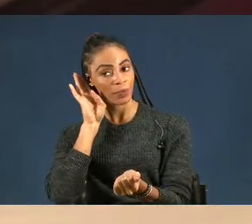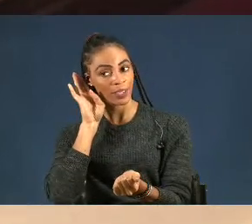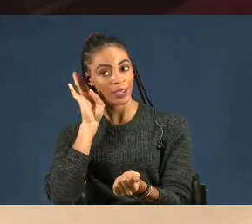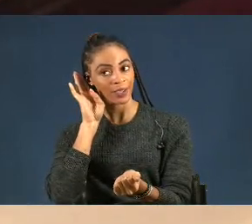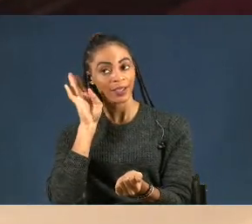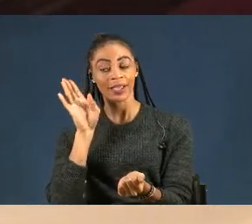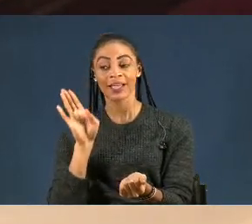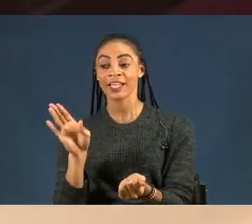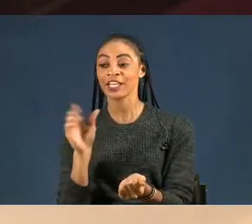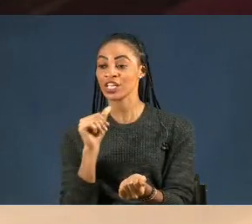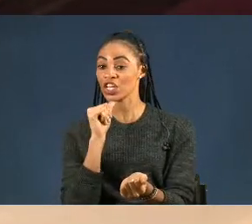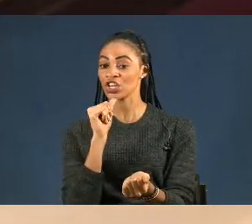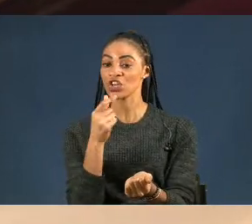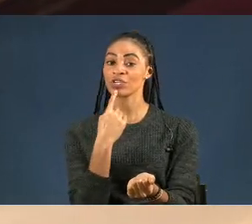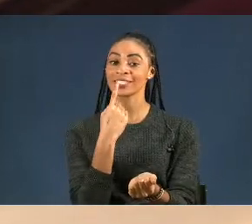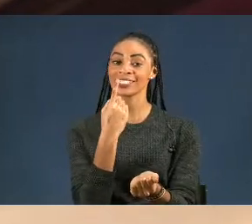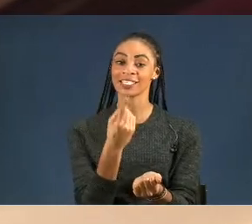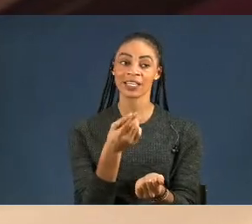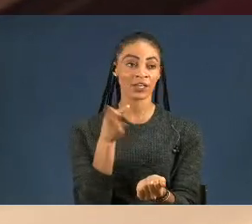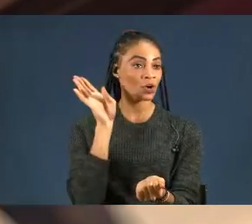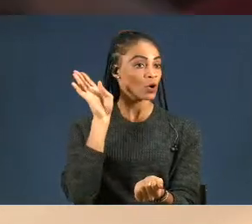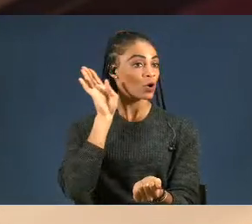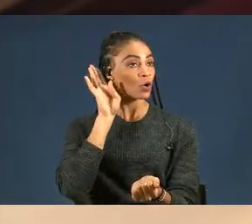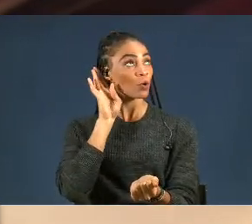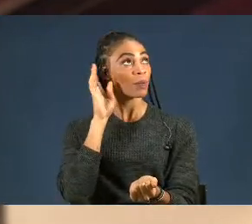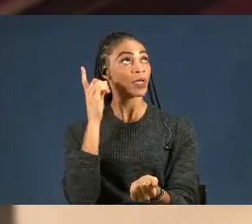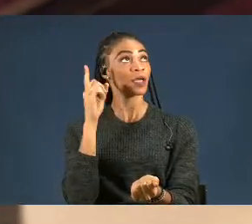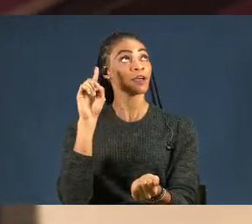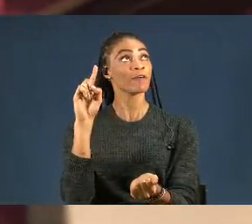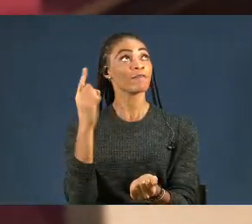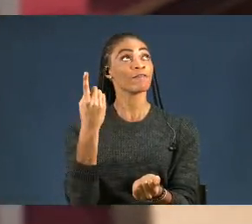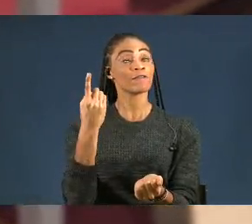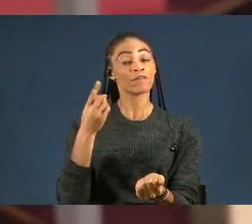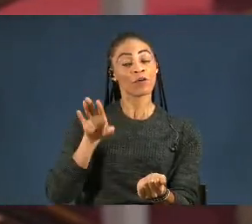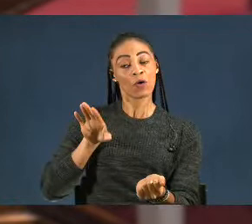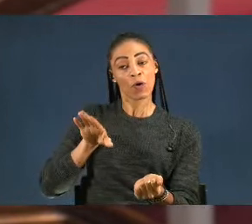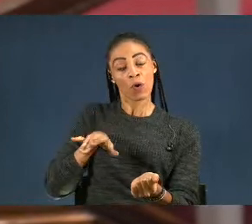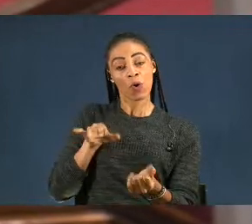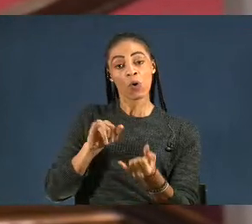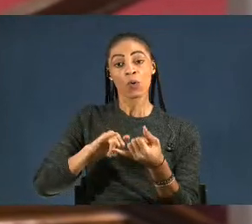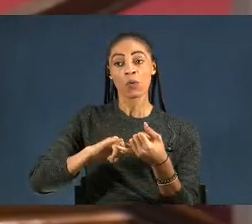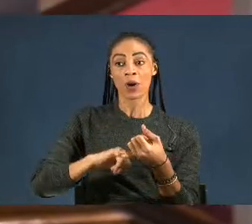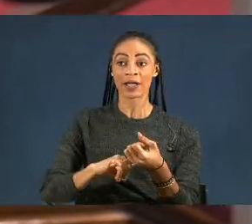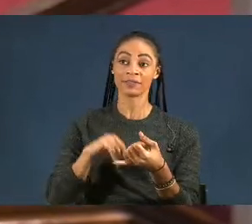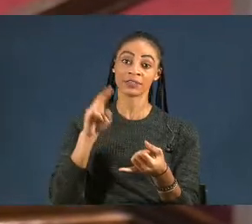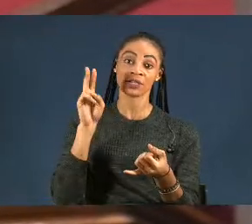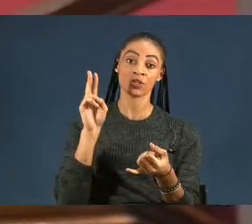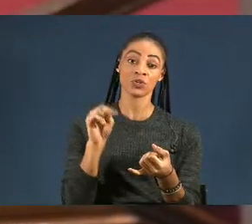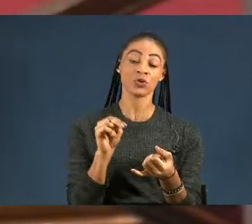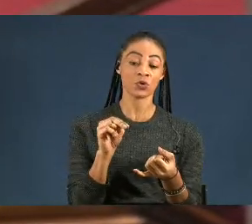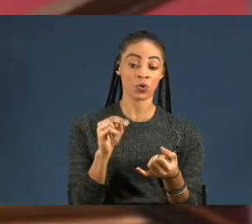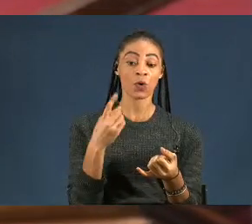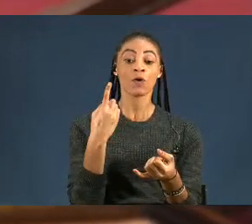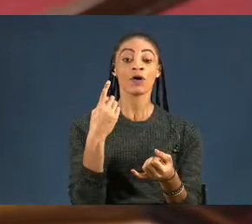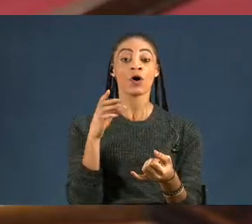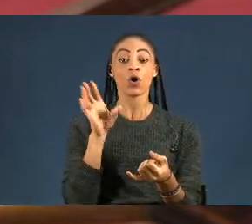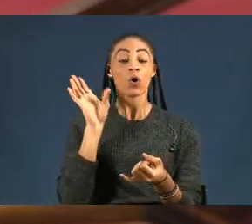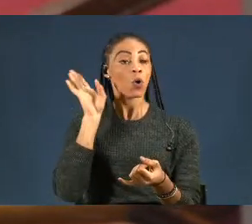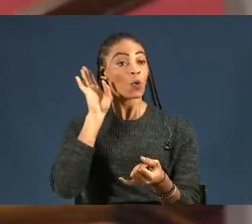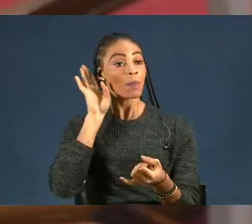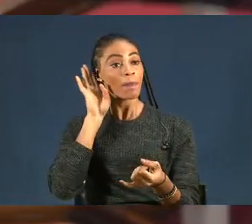obey for wives. He uses the word obey for children. He uses the word